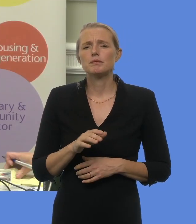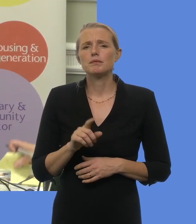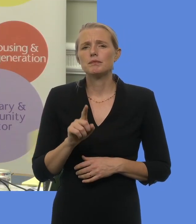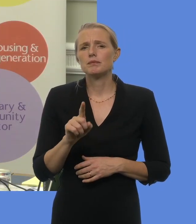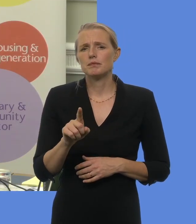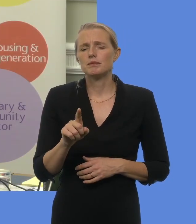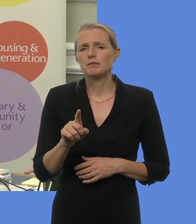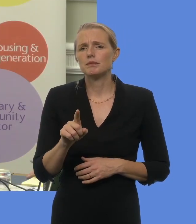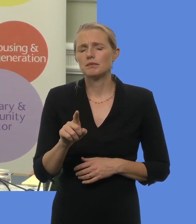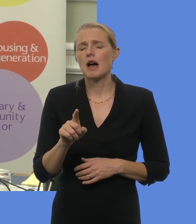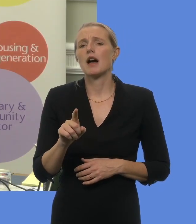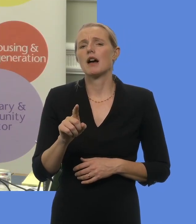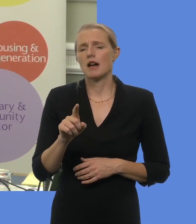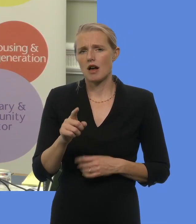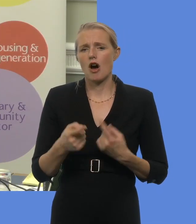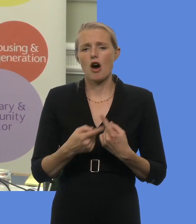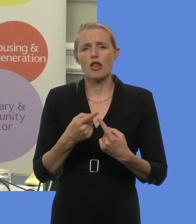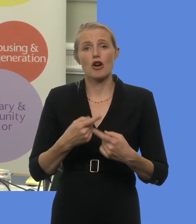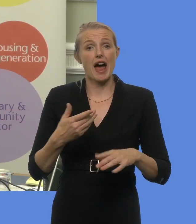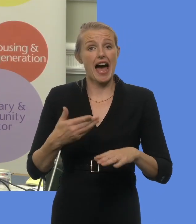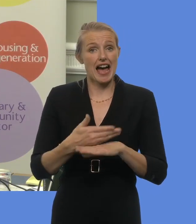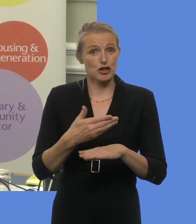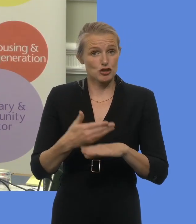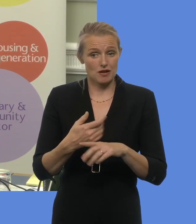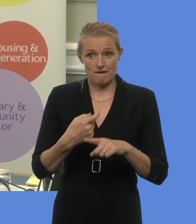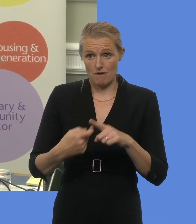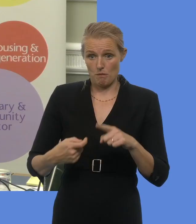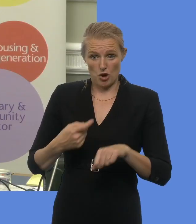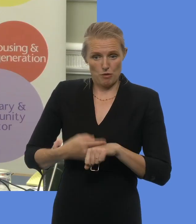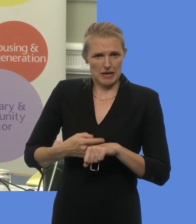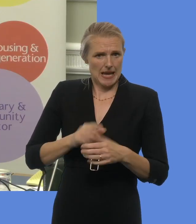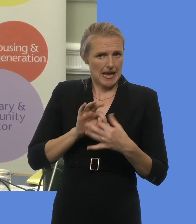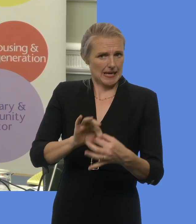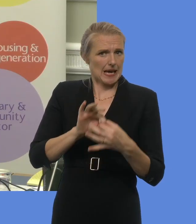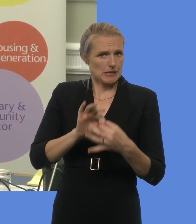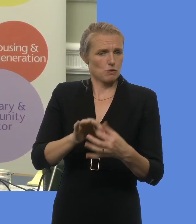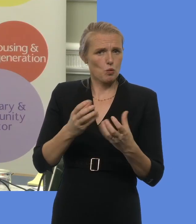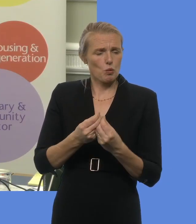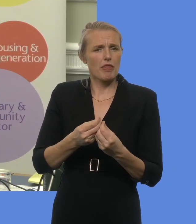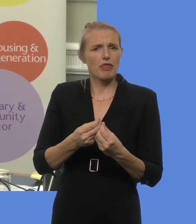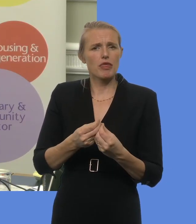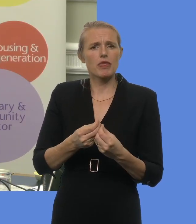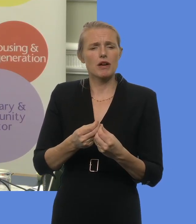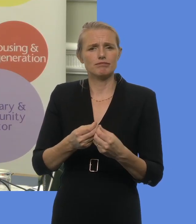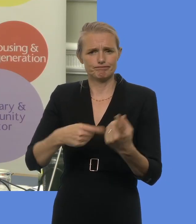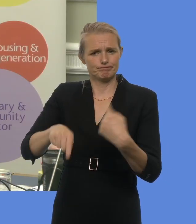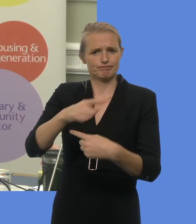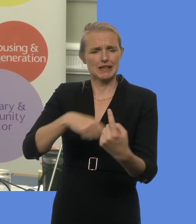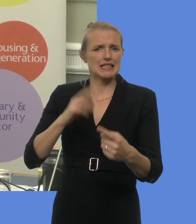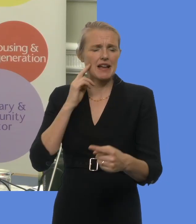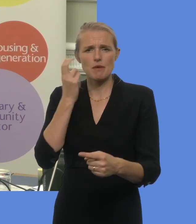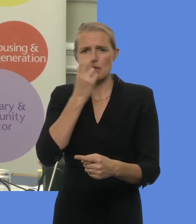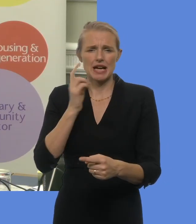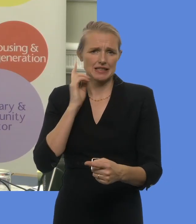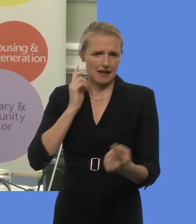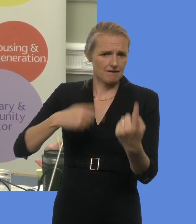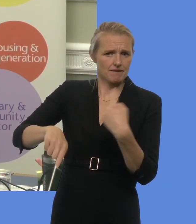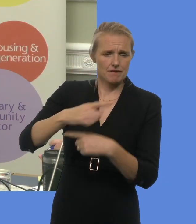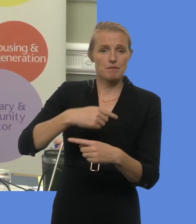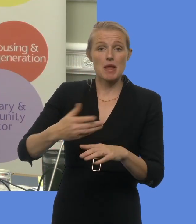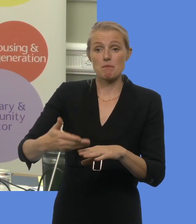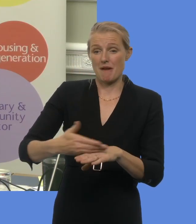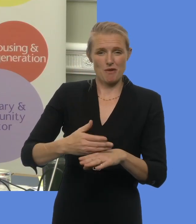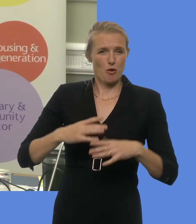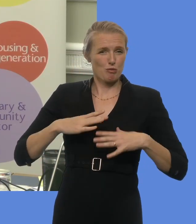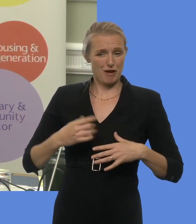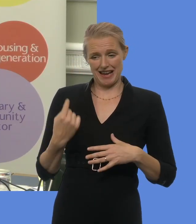as a follow-up action from the committee's engagement with representatives of the deaf-blind community just before recess,